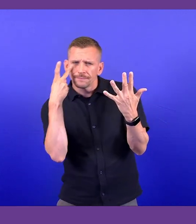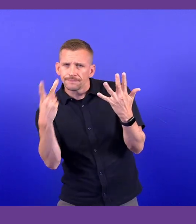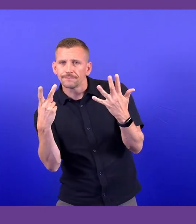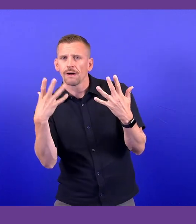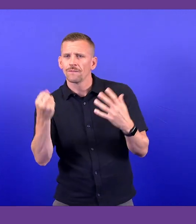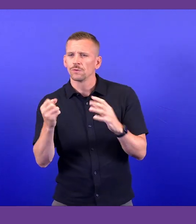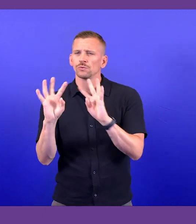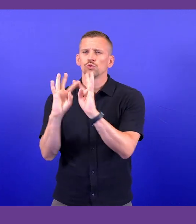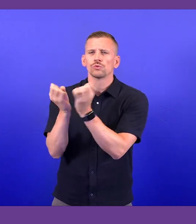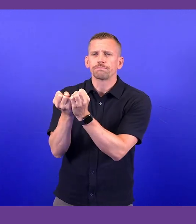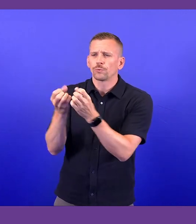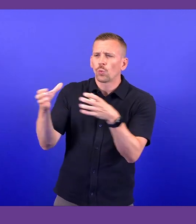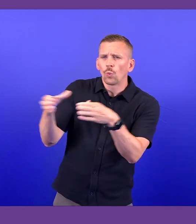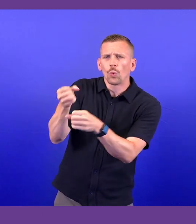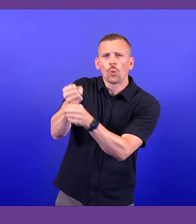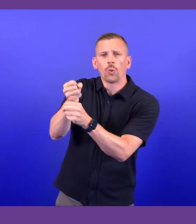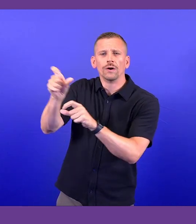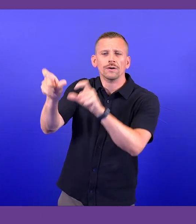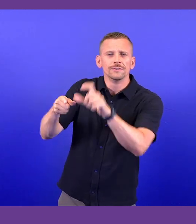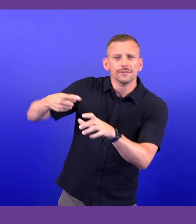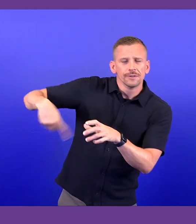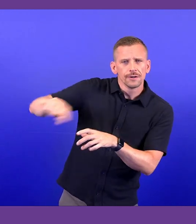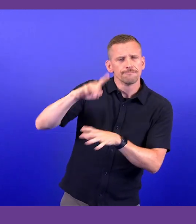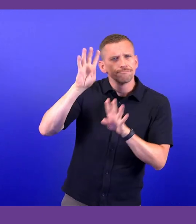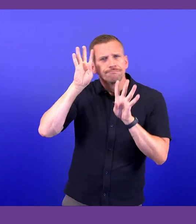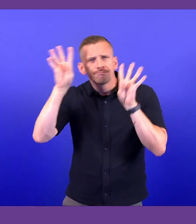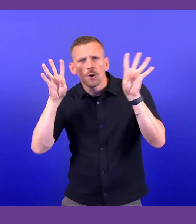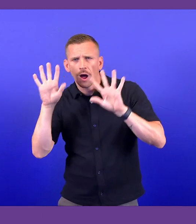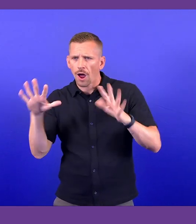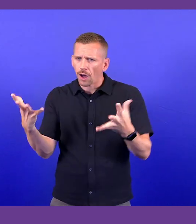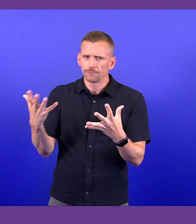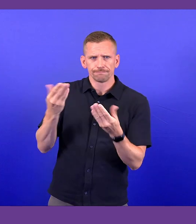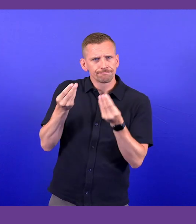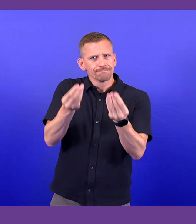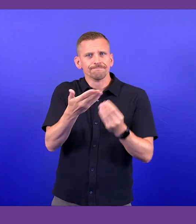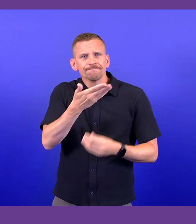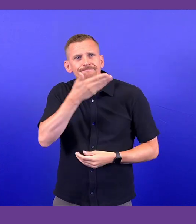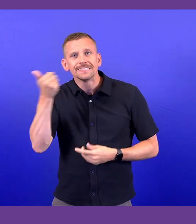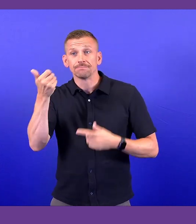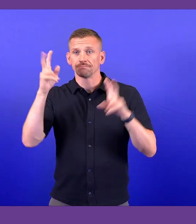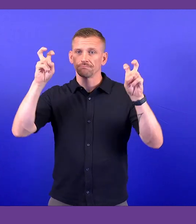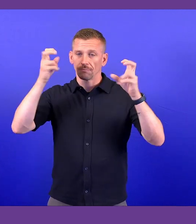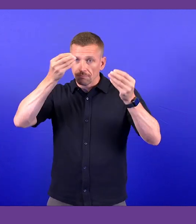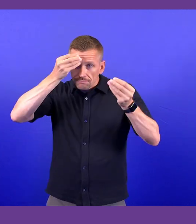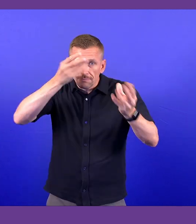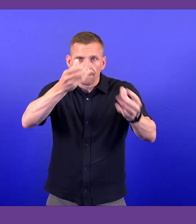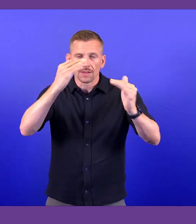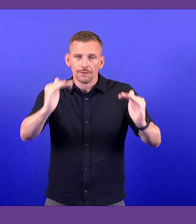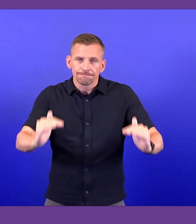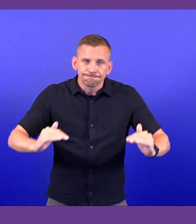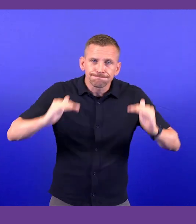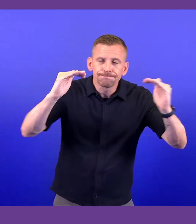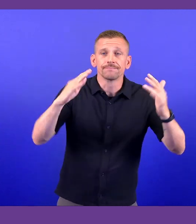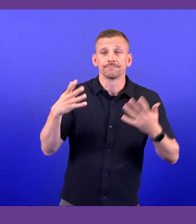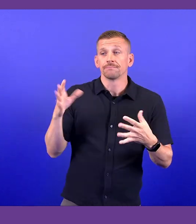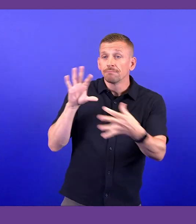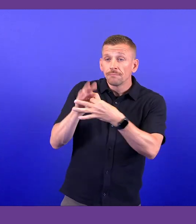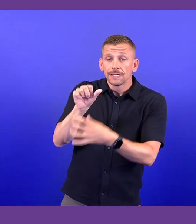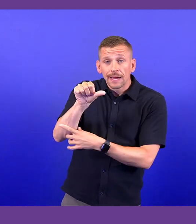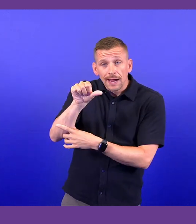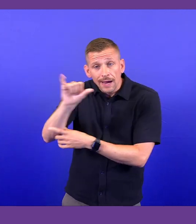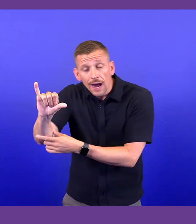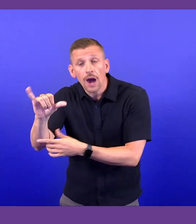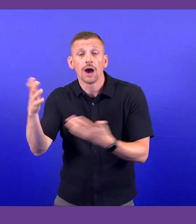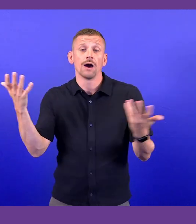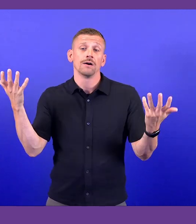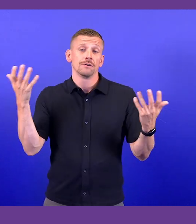can already maybe imagine something like passenger information, AI, code design and planning and governance, and the kickoff meeting